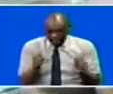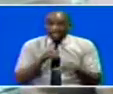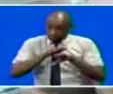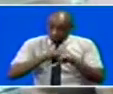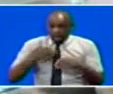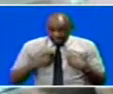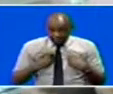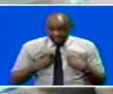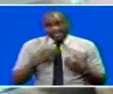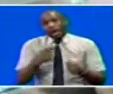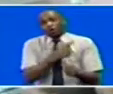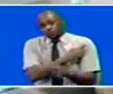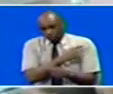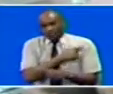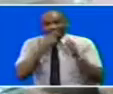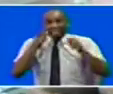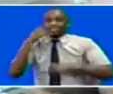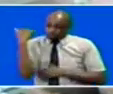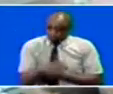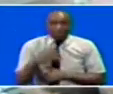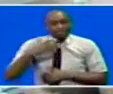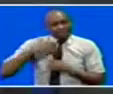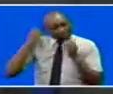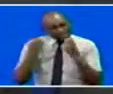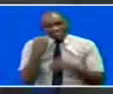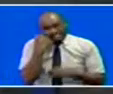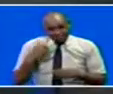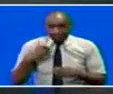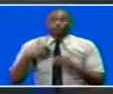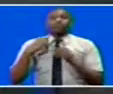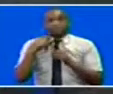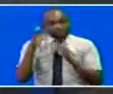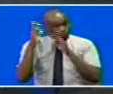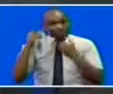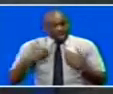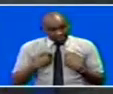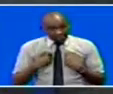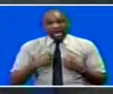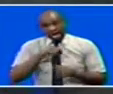pace, the end of the doctor's strike brings hope to thousands seeking services